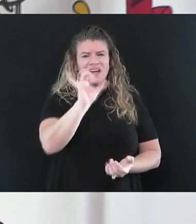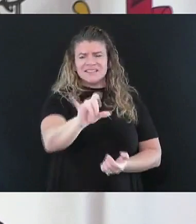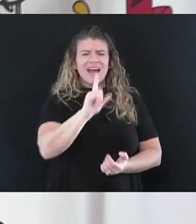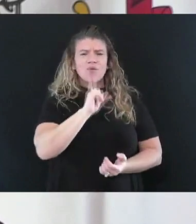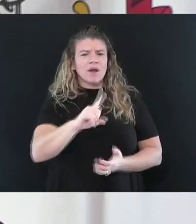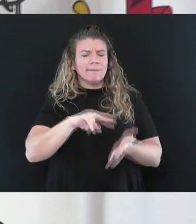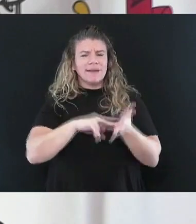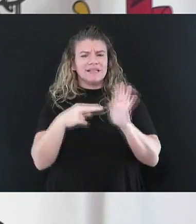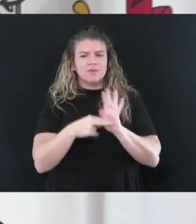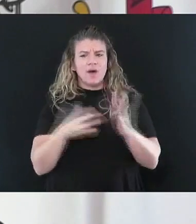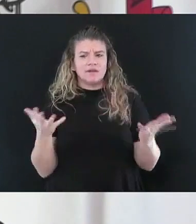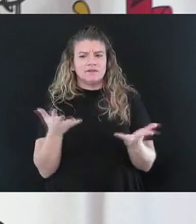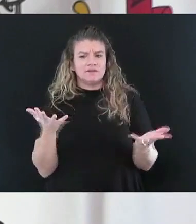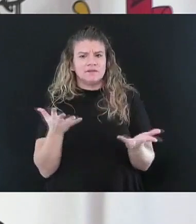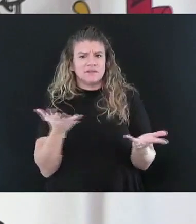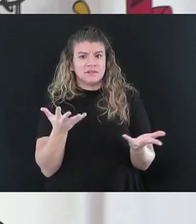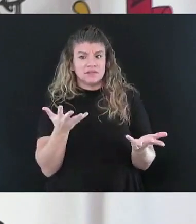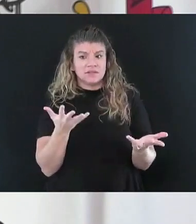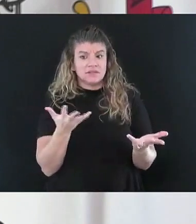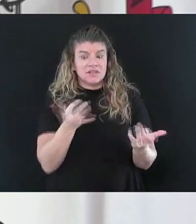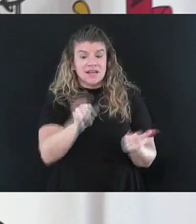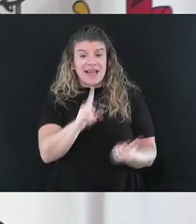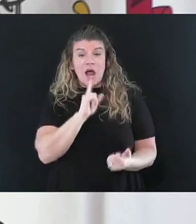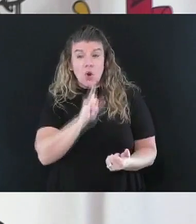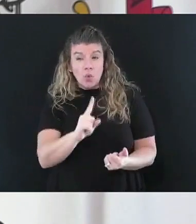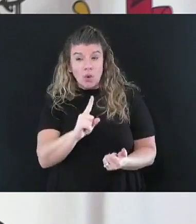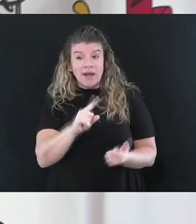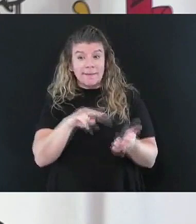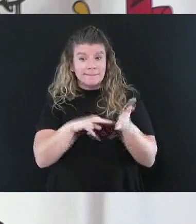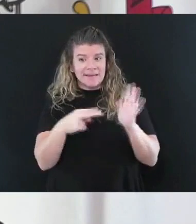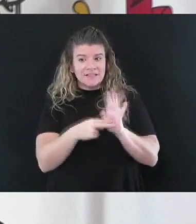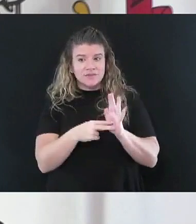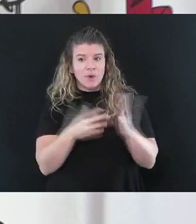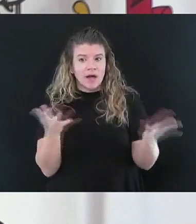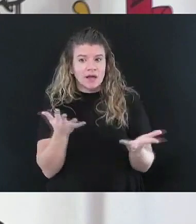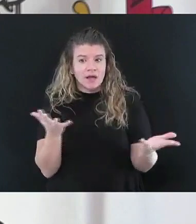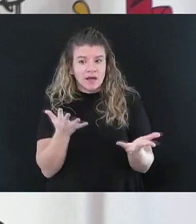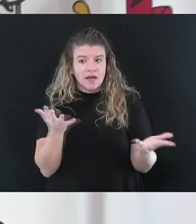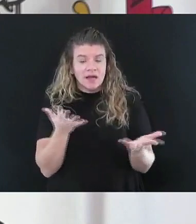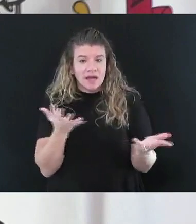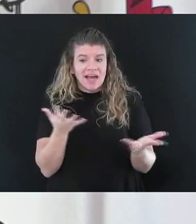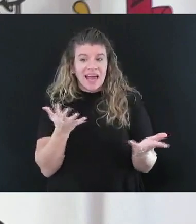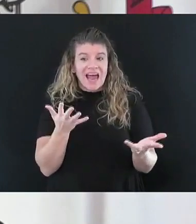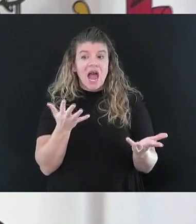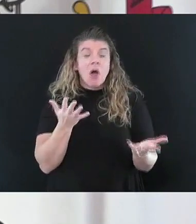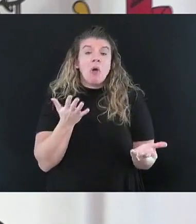mean? You know, what that really means is, and